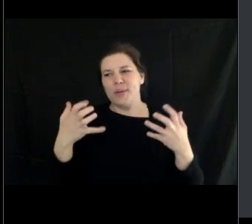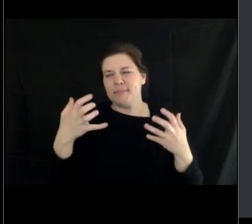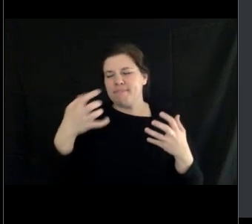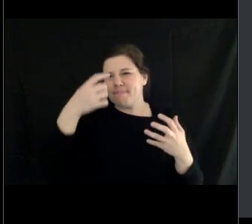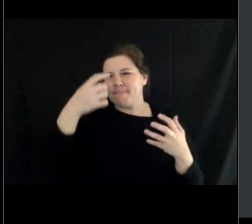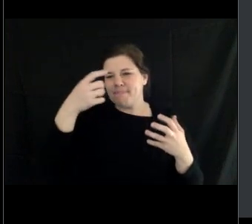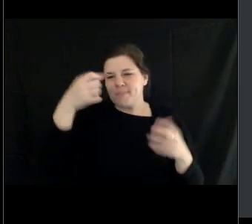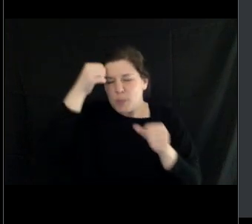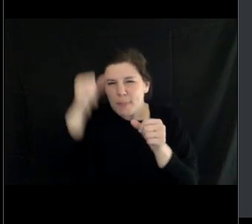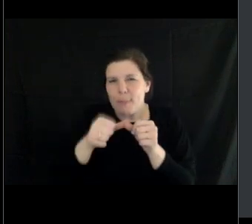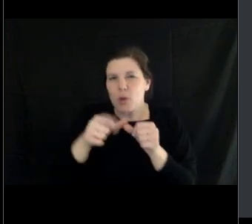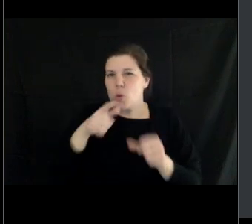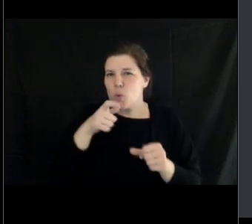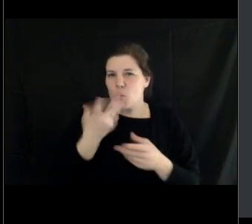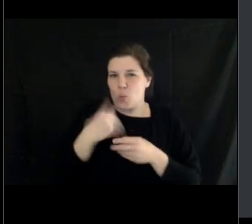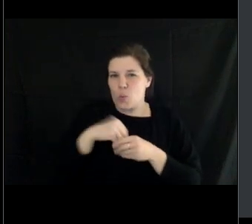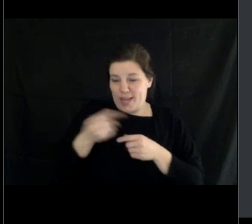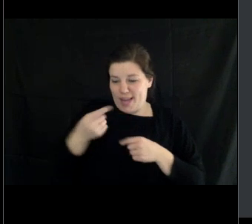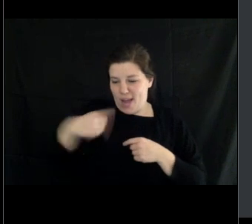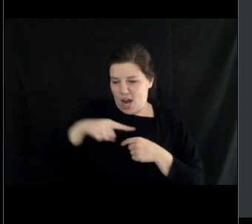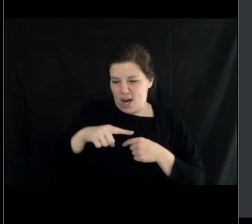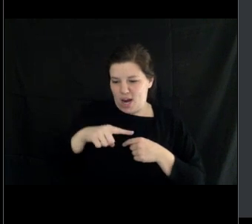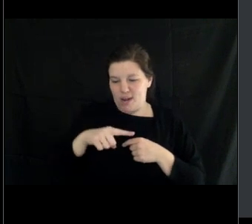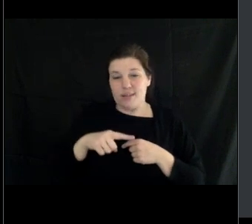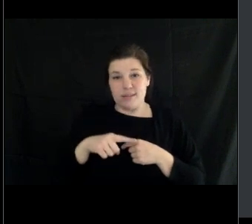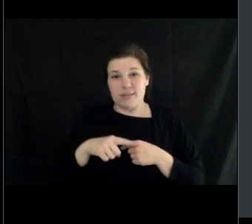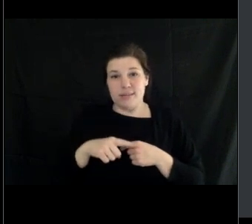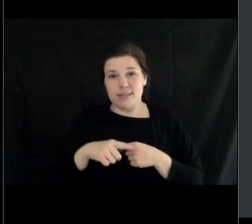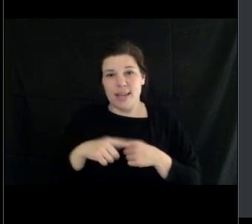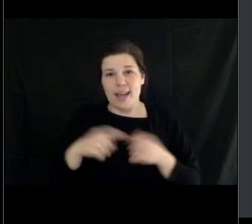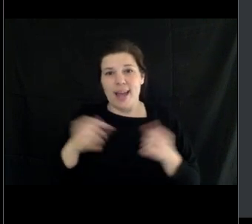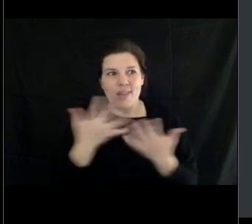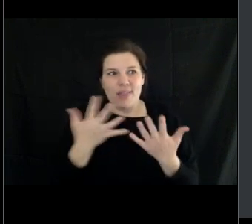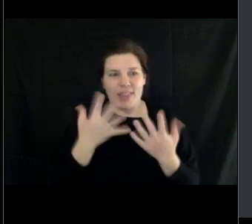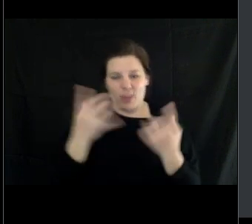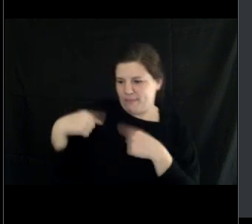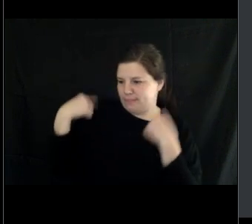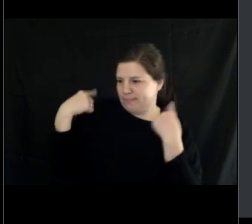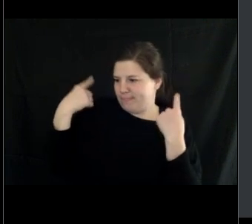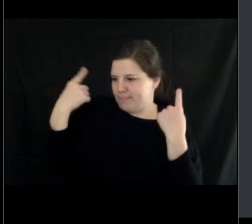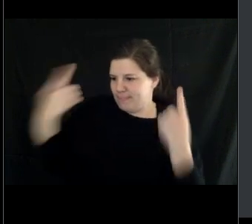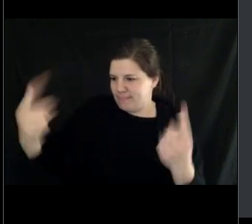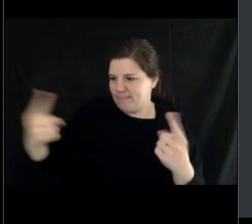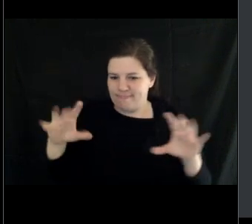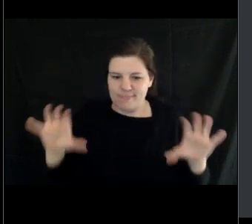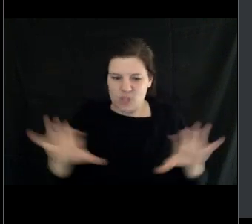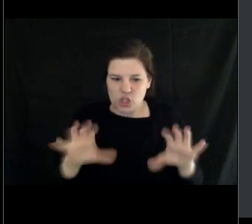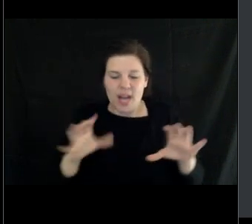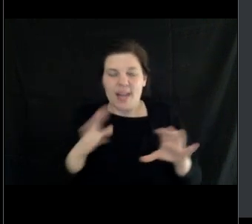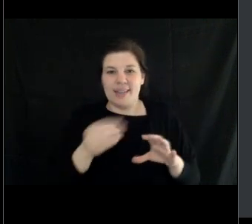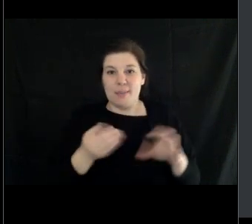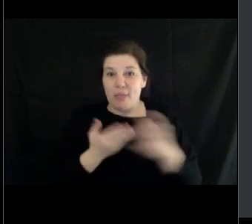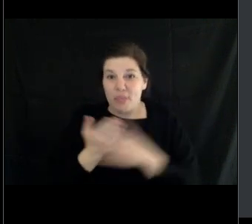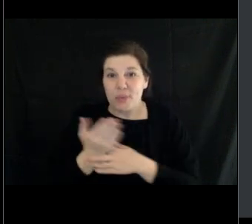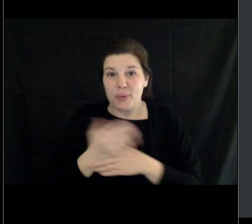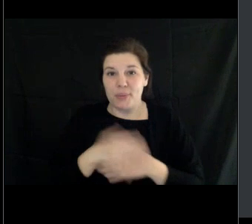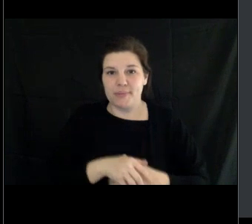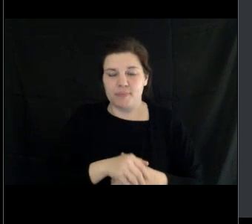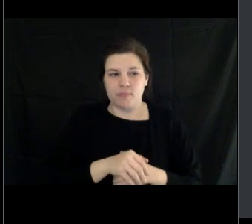and unravel too much of the beautiful tapestry of what Boynton Beach was and is.